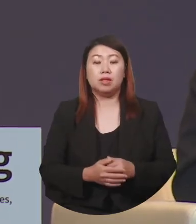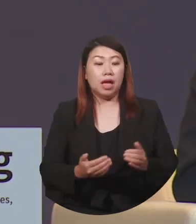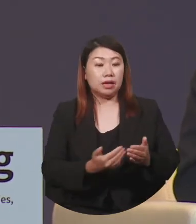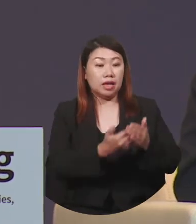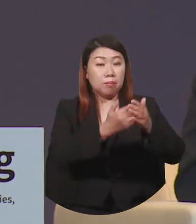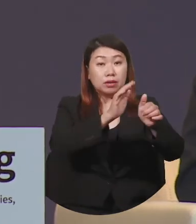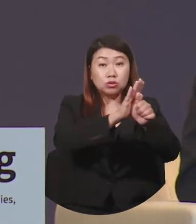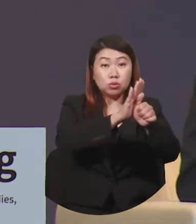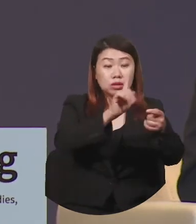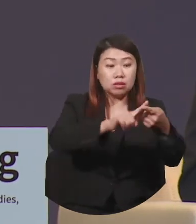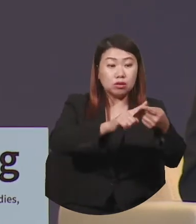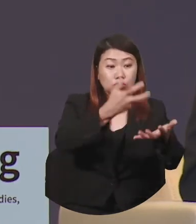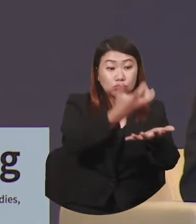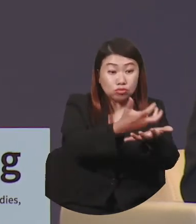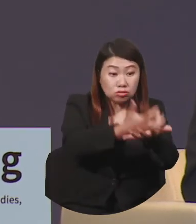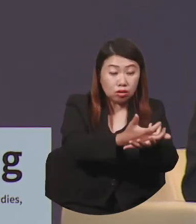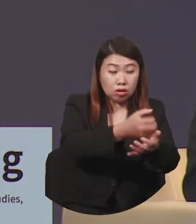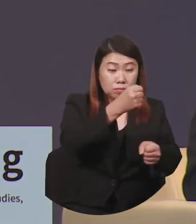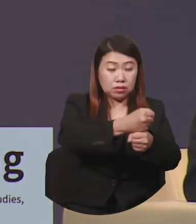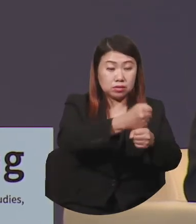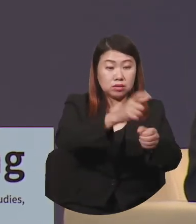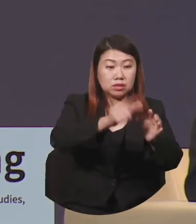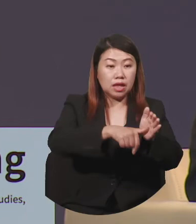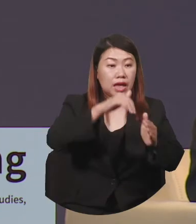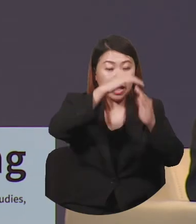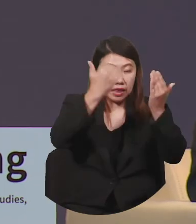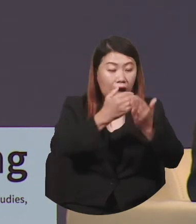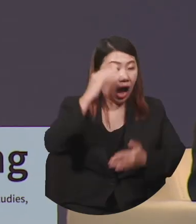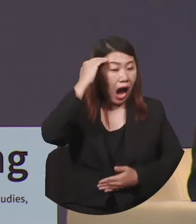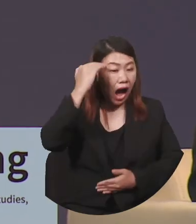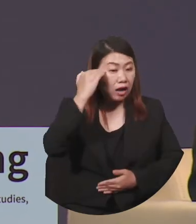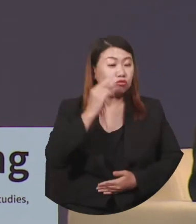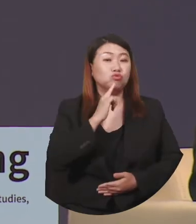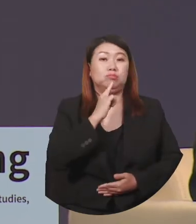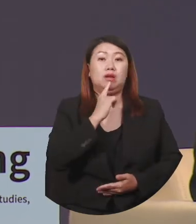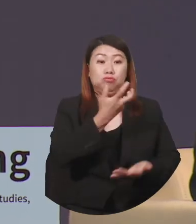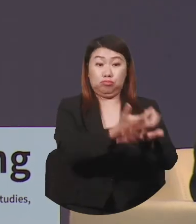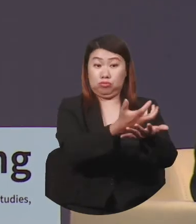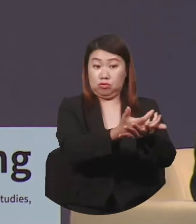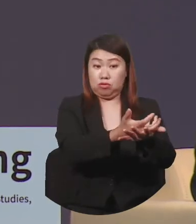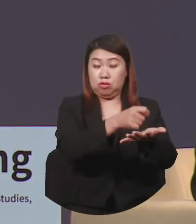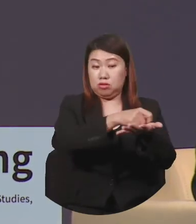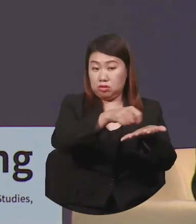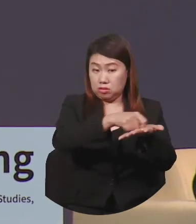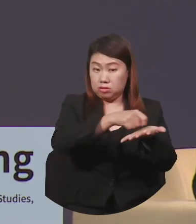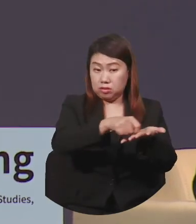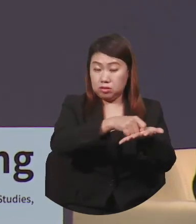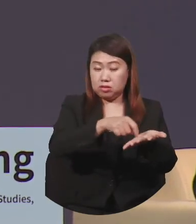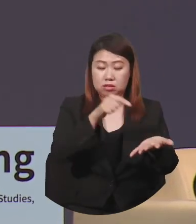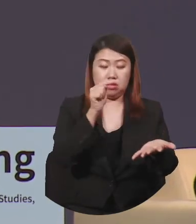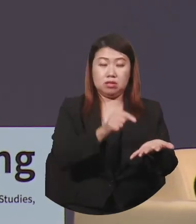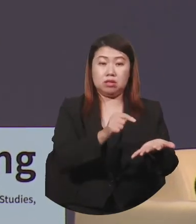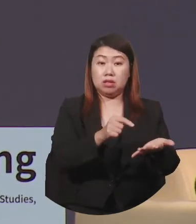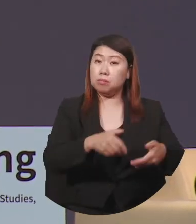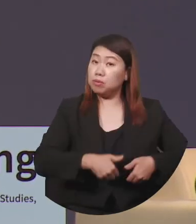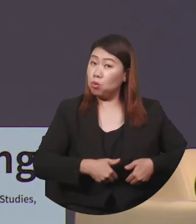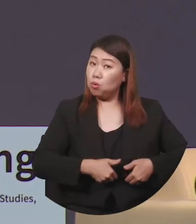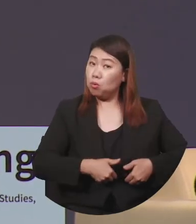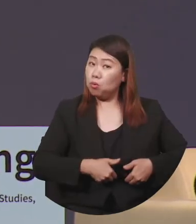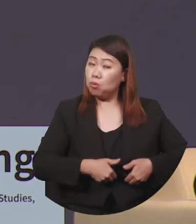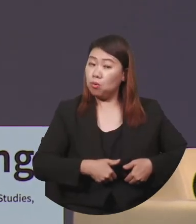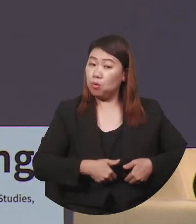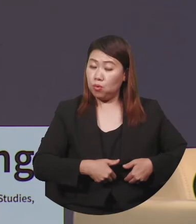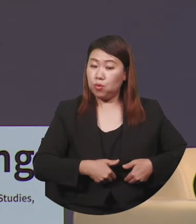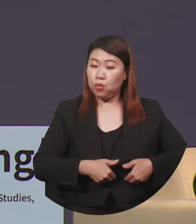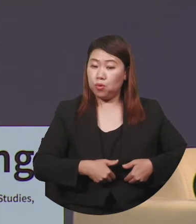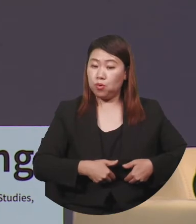in Korean language. What are you going to do with this? Please turn ourselves into more global. To be able to be a